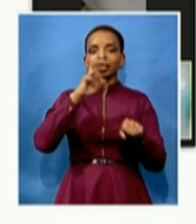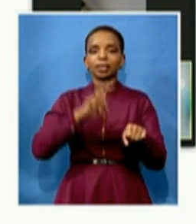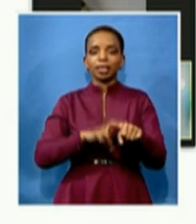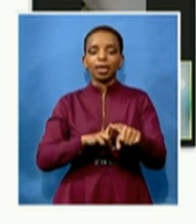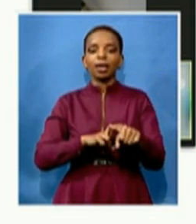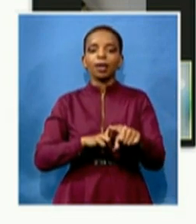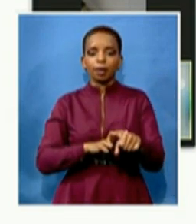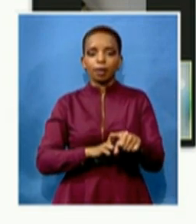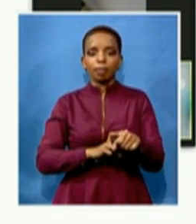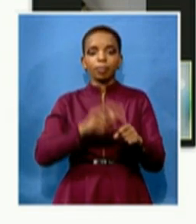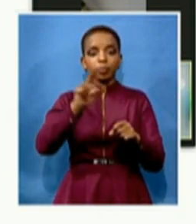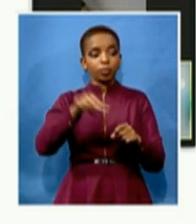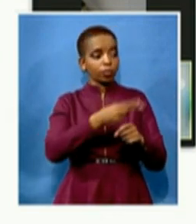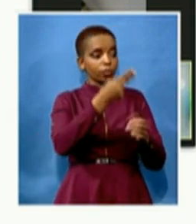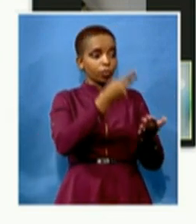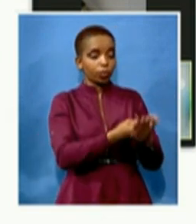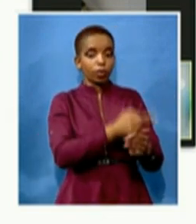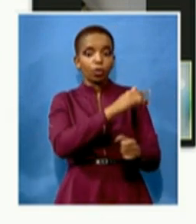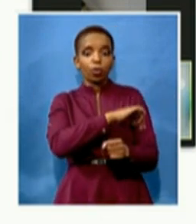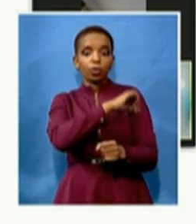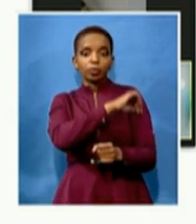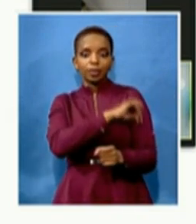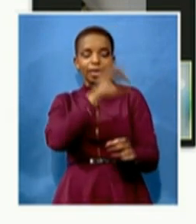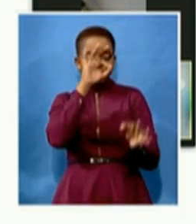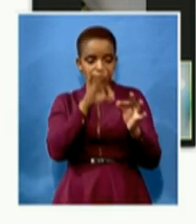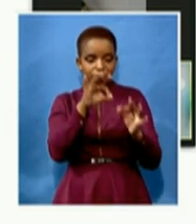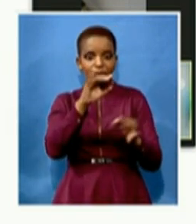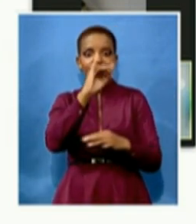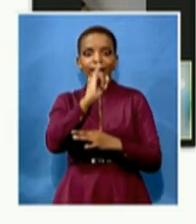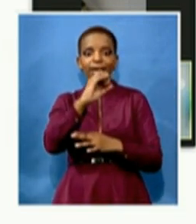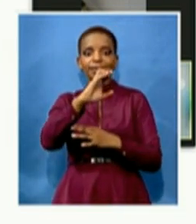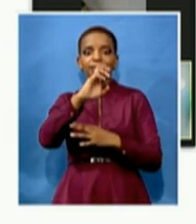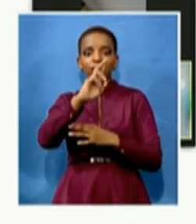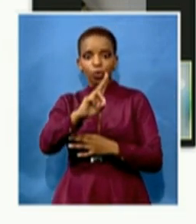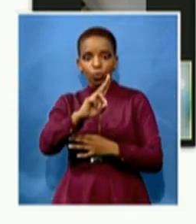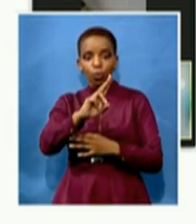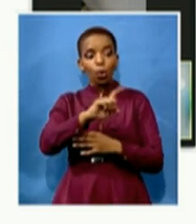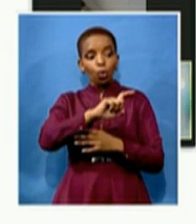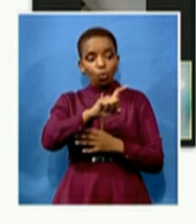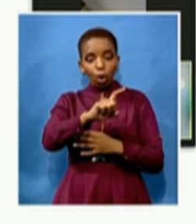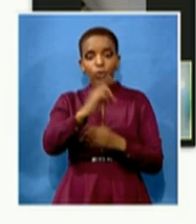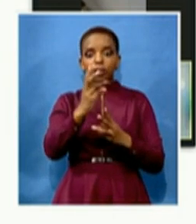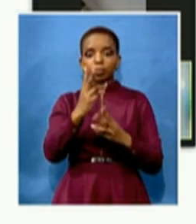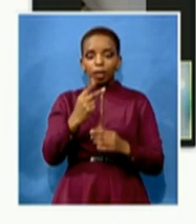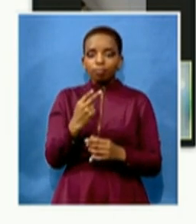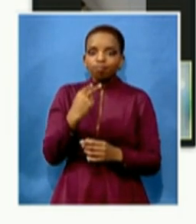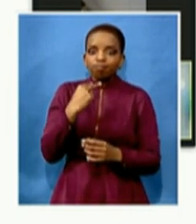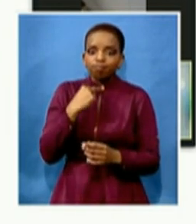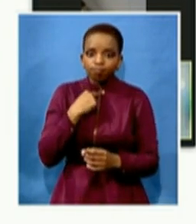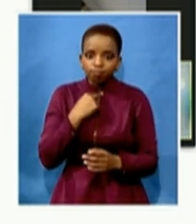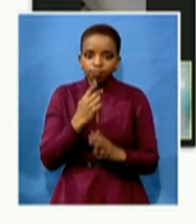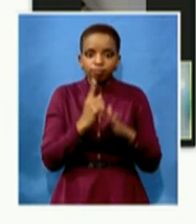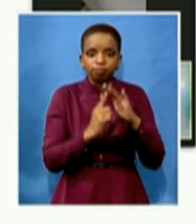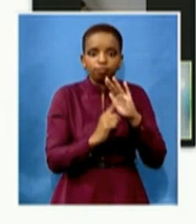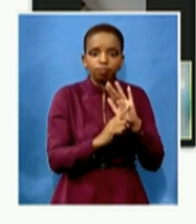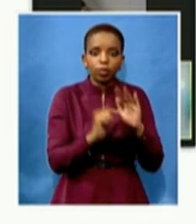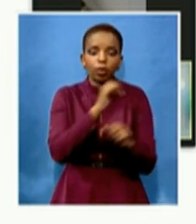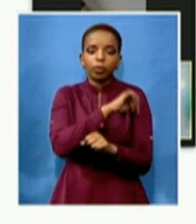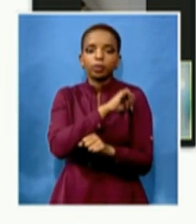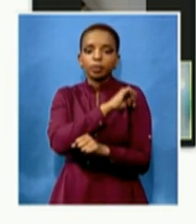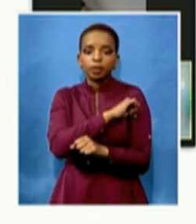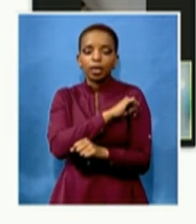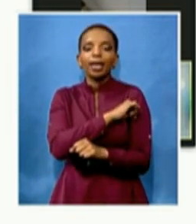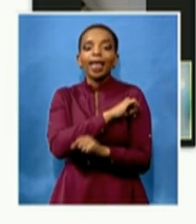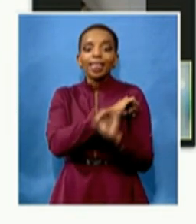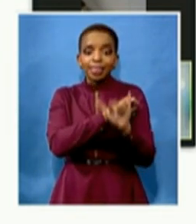ICU, and not being able to get access to these facilities would, of course, have an impact on the